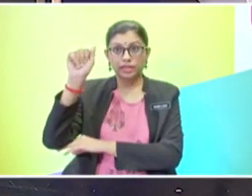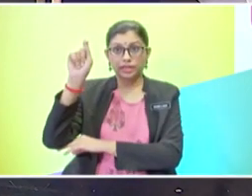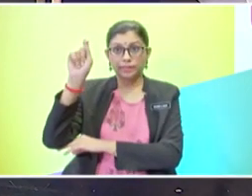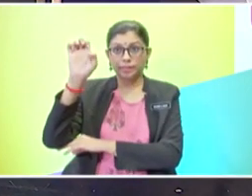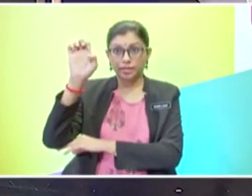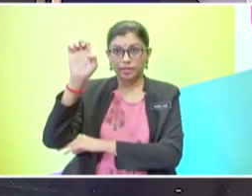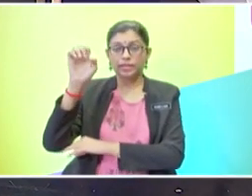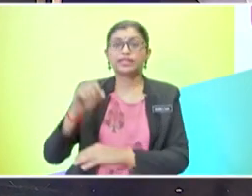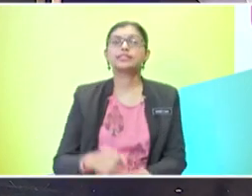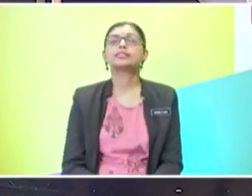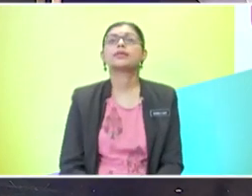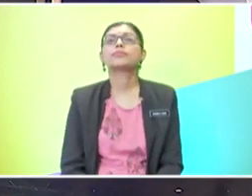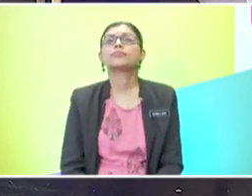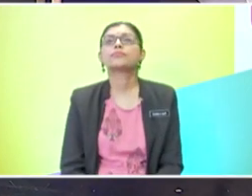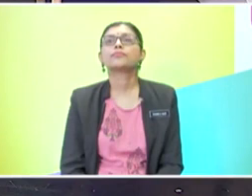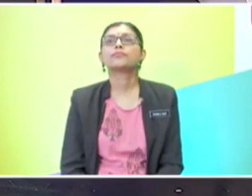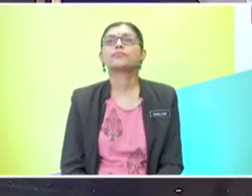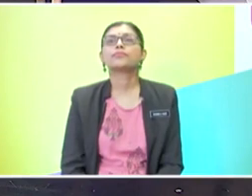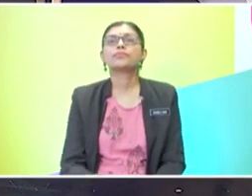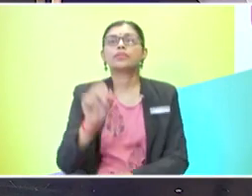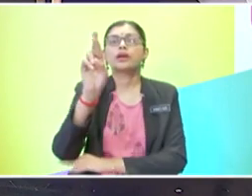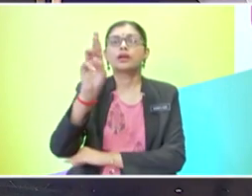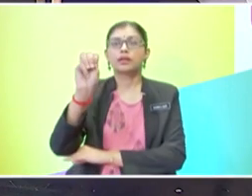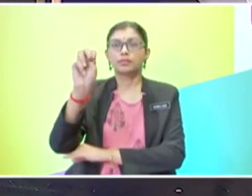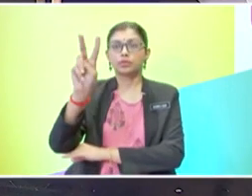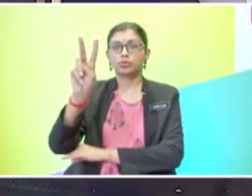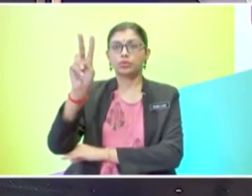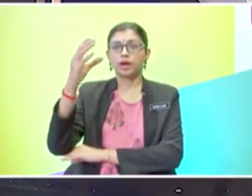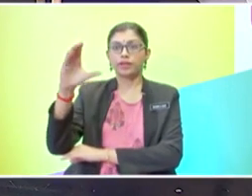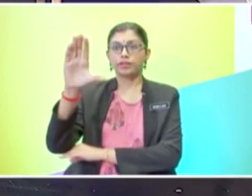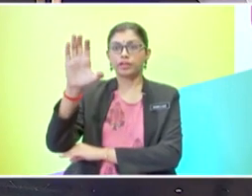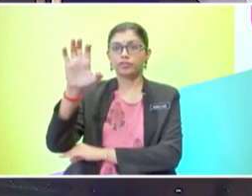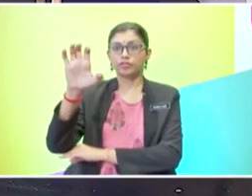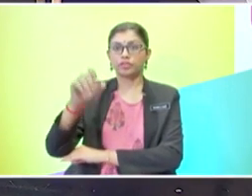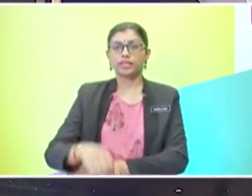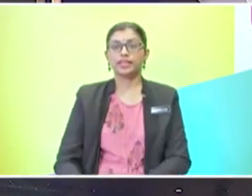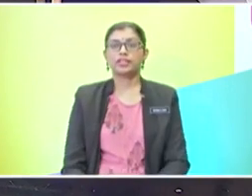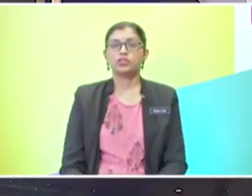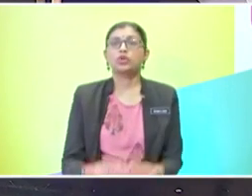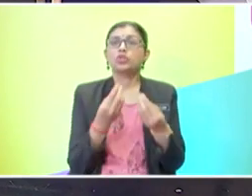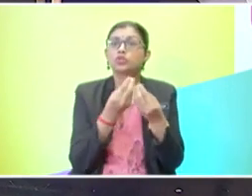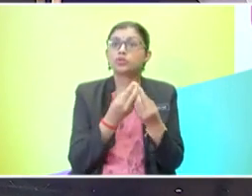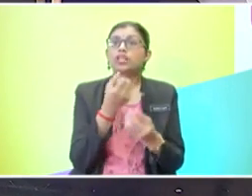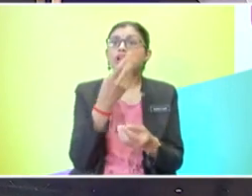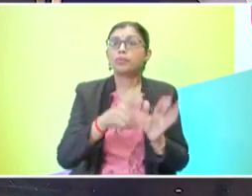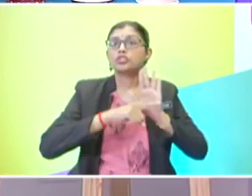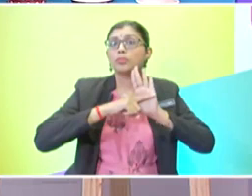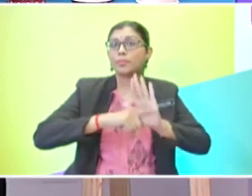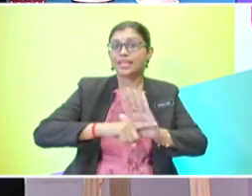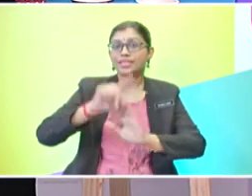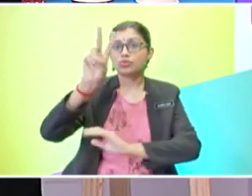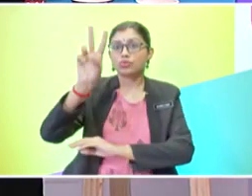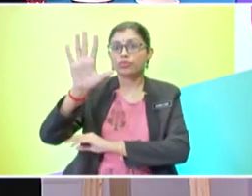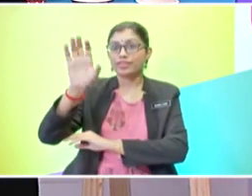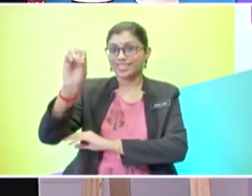around 5,000. They give you, straight away, they give you 250 rebate. So, you just minus the amount directly. Meanwhile, for